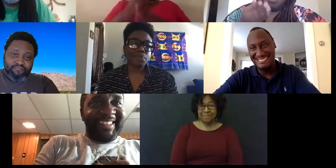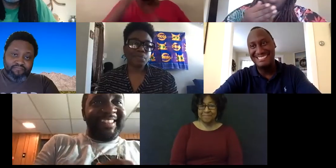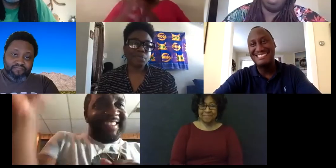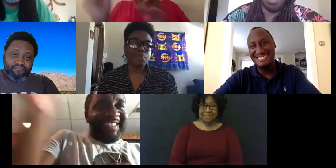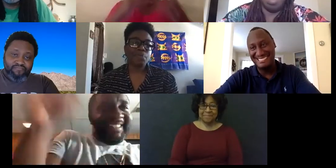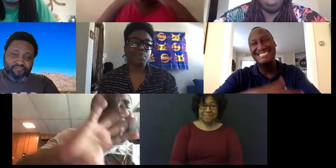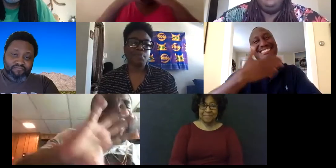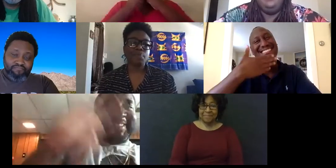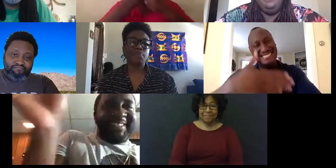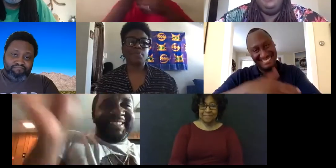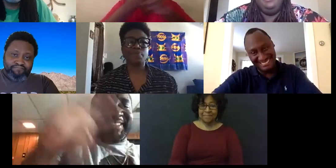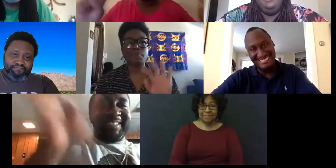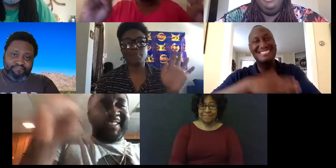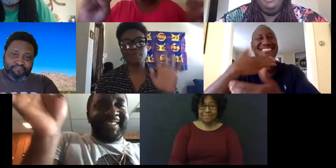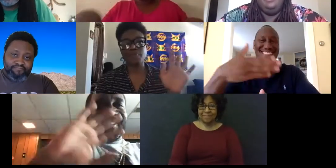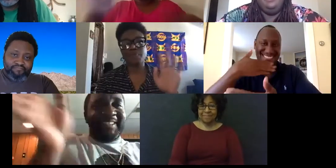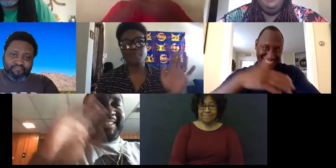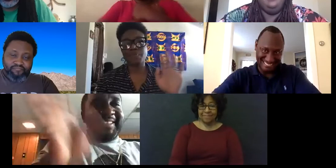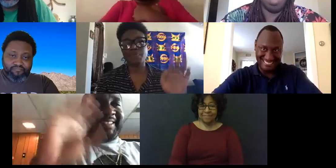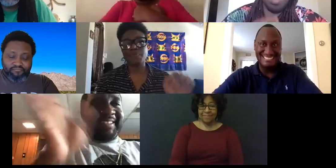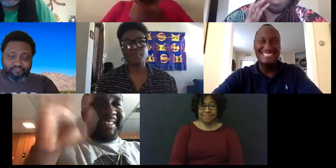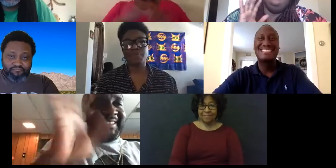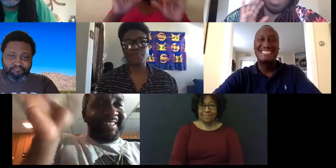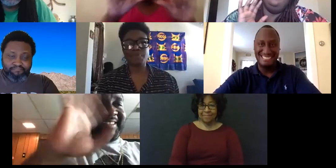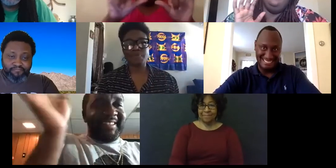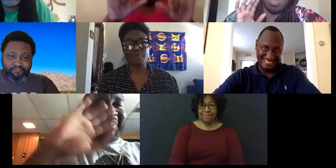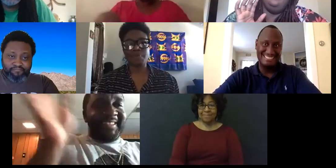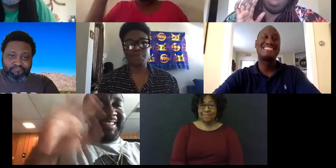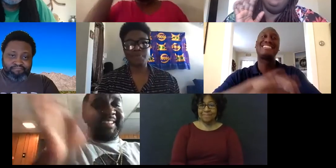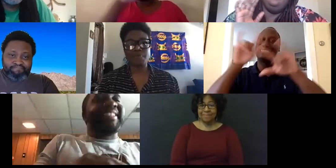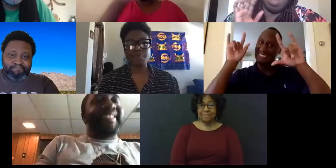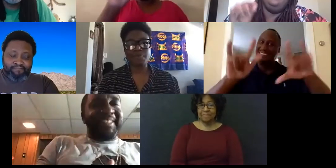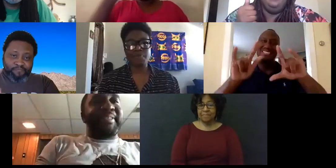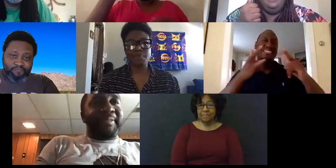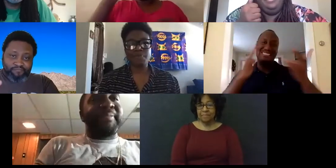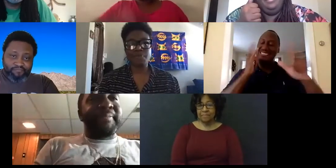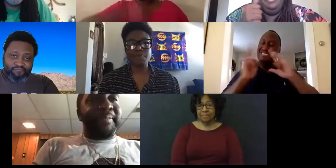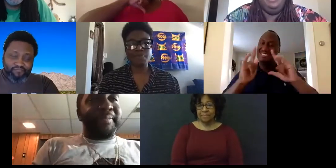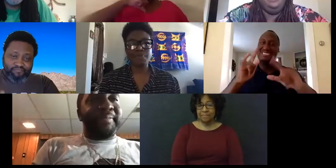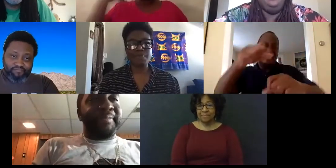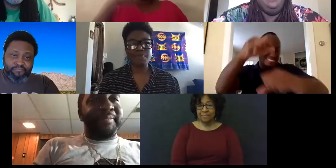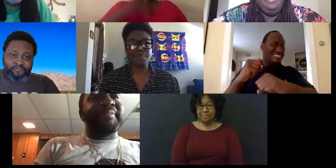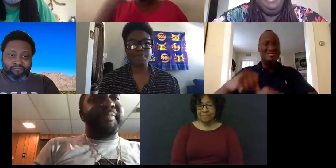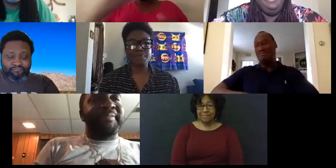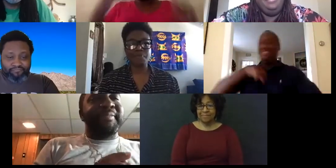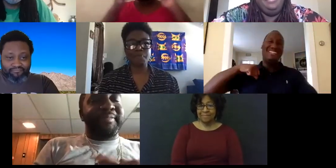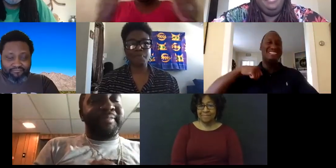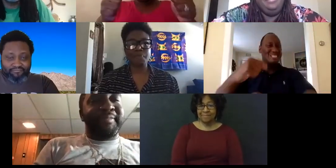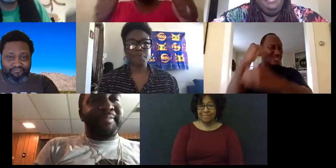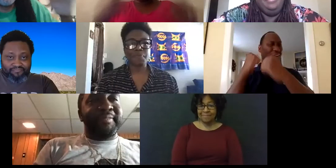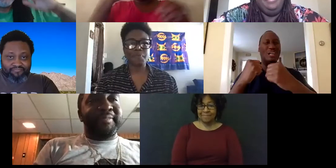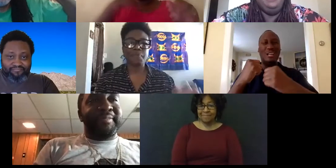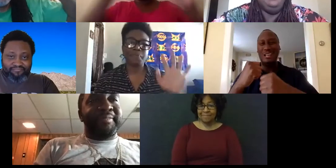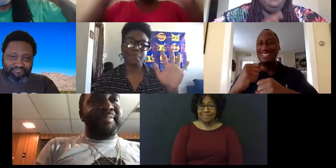Be safe. We love you all. Vic and the panel for Disability Pride. We all good. And y'all have a great